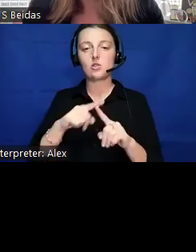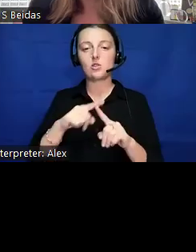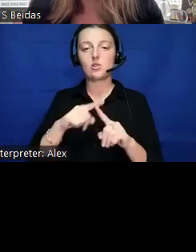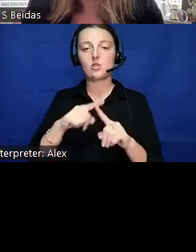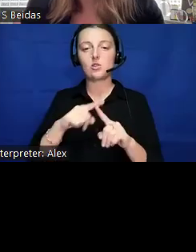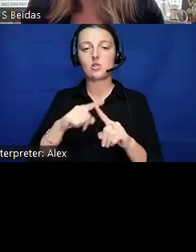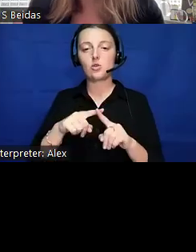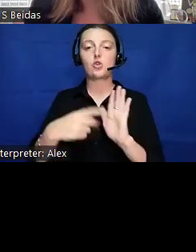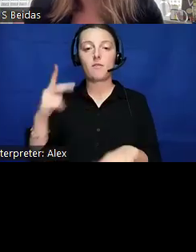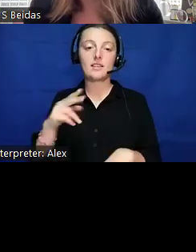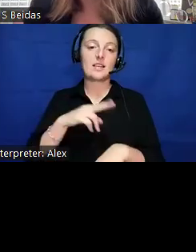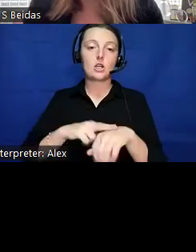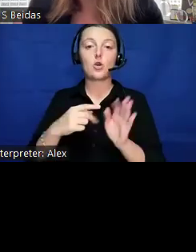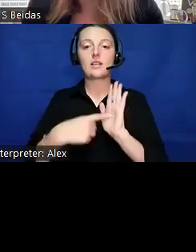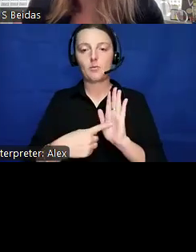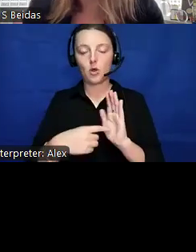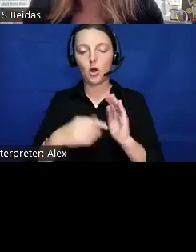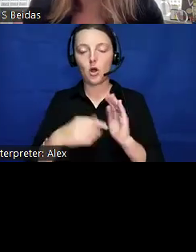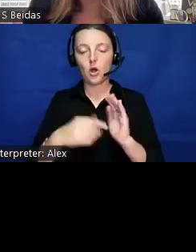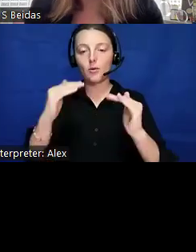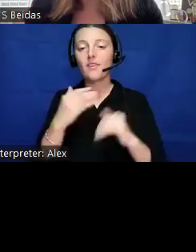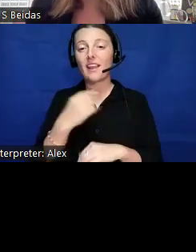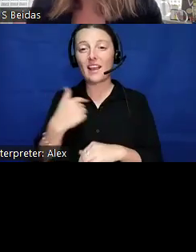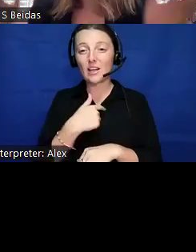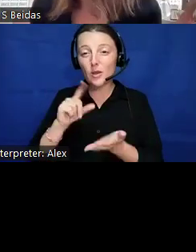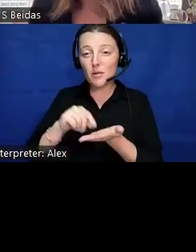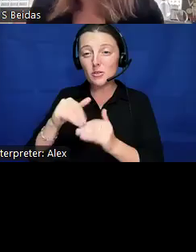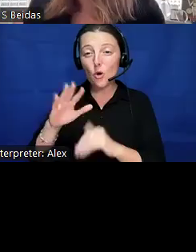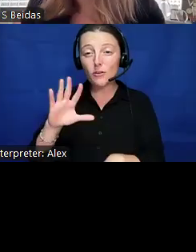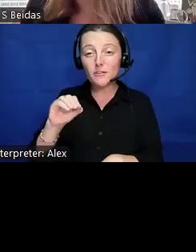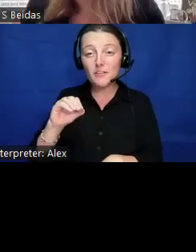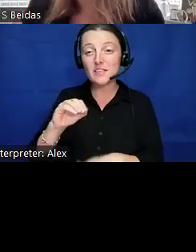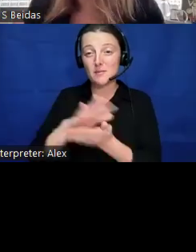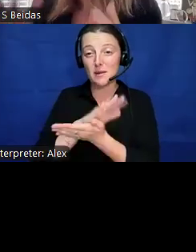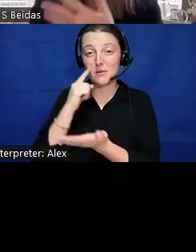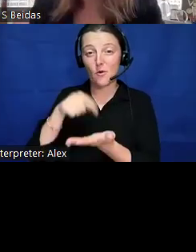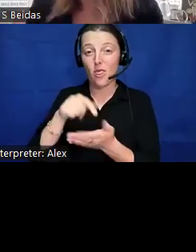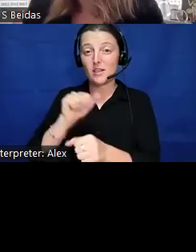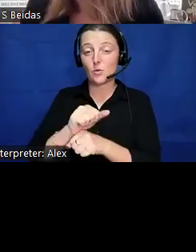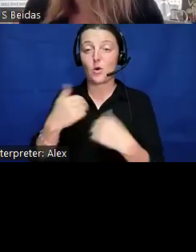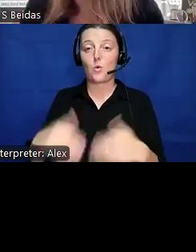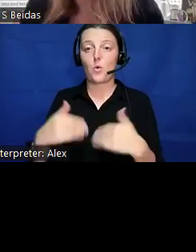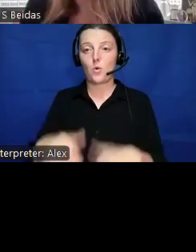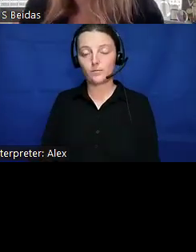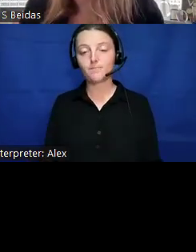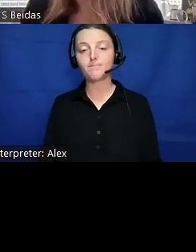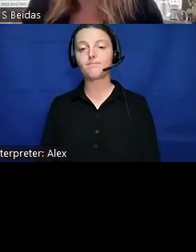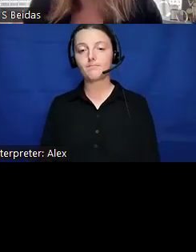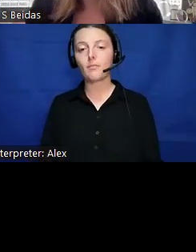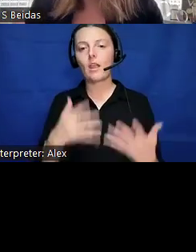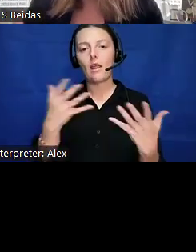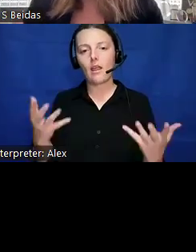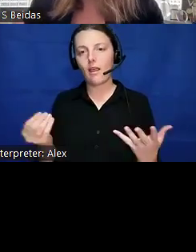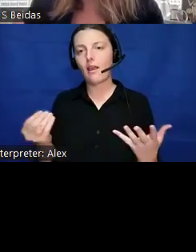generalizable knowledge and scholarship. We were able to publish over 50 papers from this work, and there's lots of work that's continued as I've transitioned to